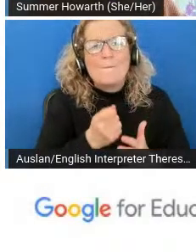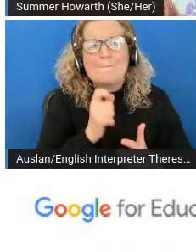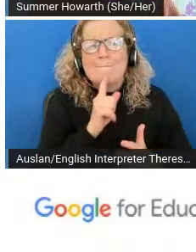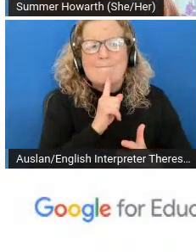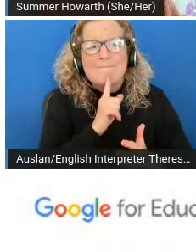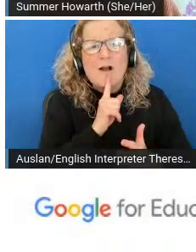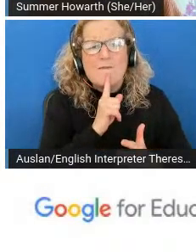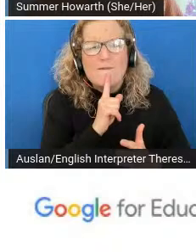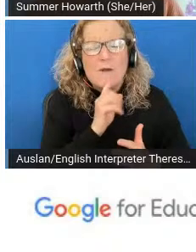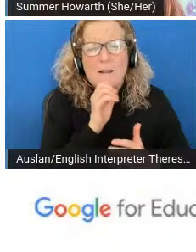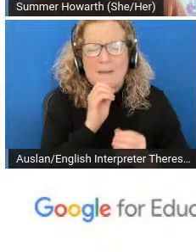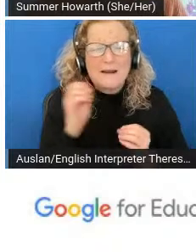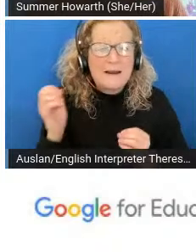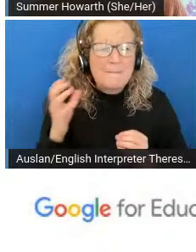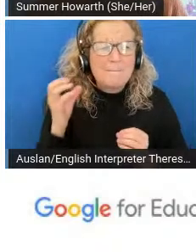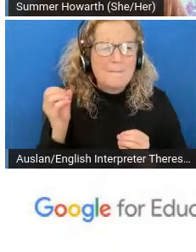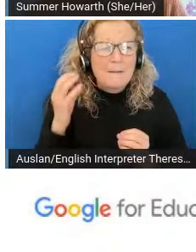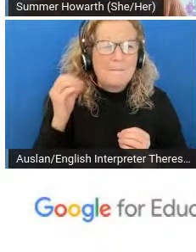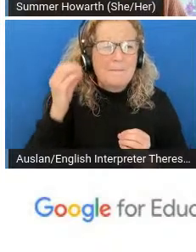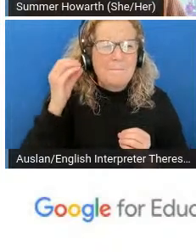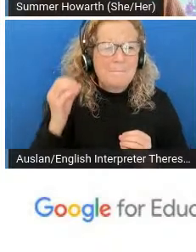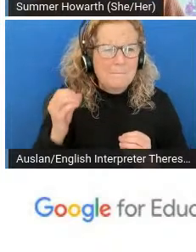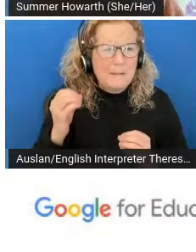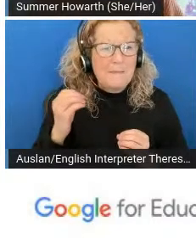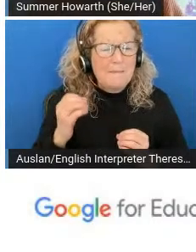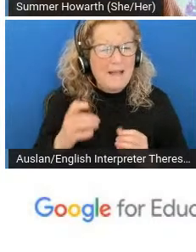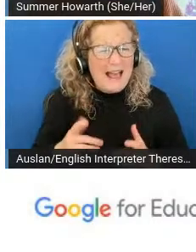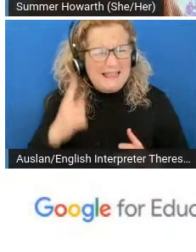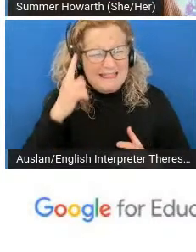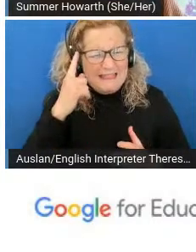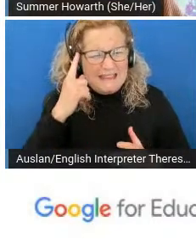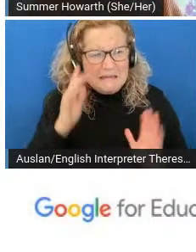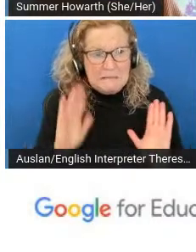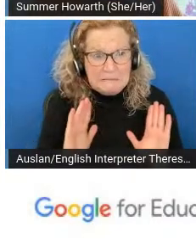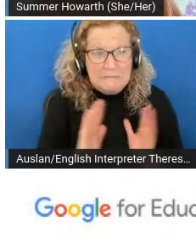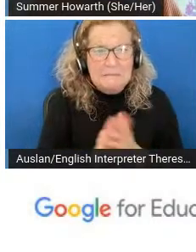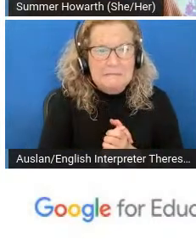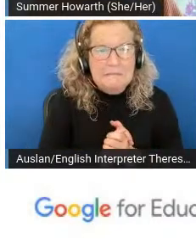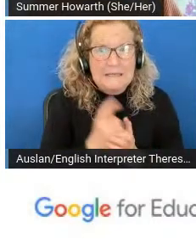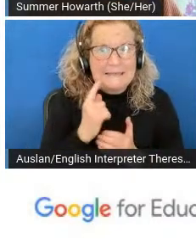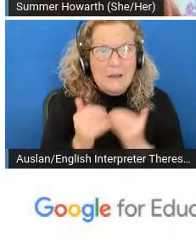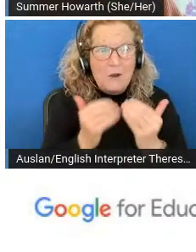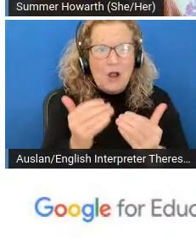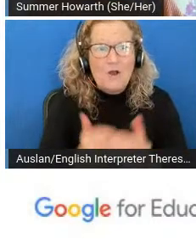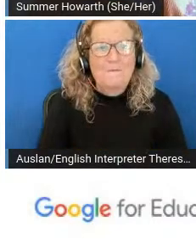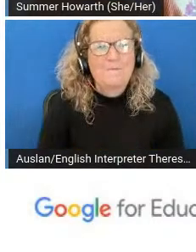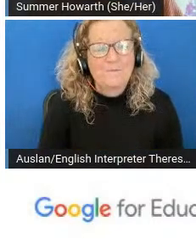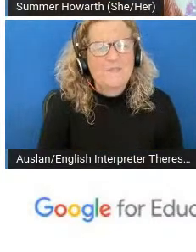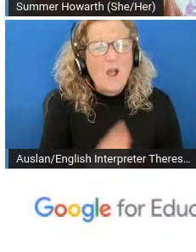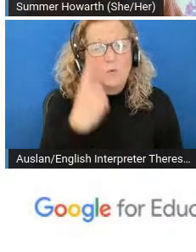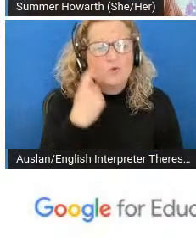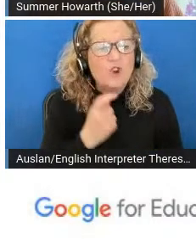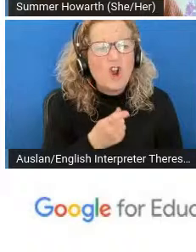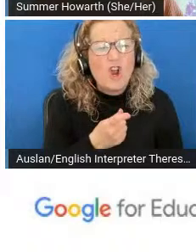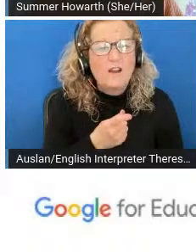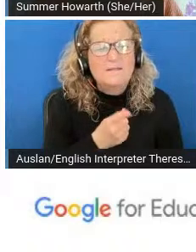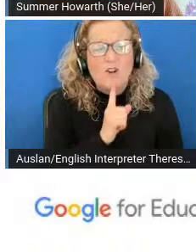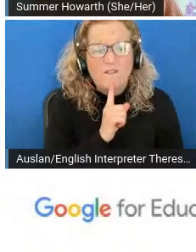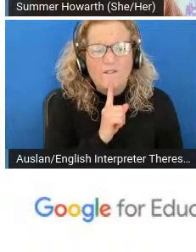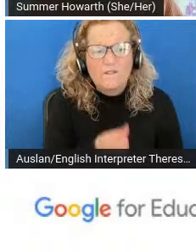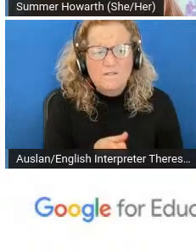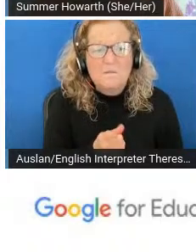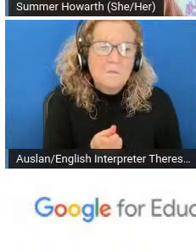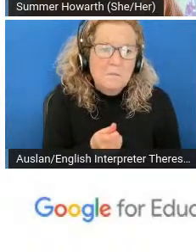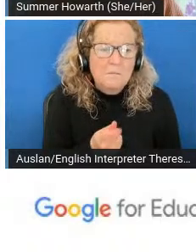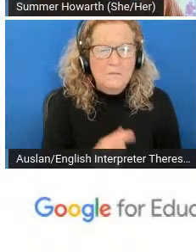Okay, I might do a turn on and off again. I think, but we'll see how we go. What I want to remind people is that